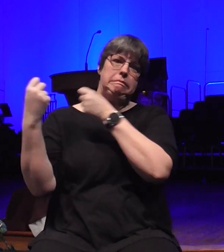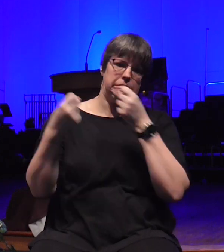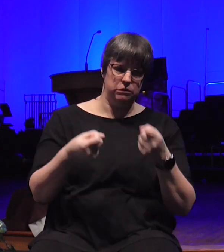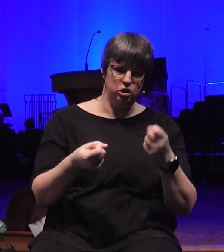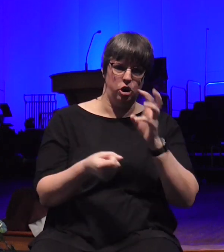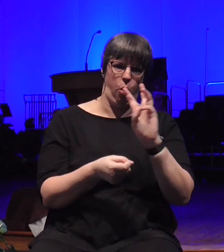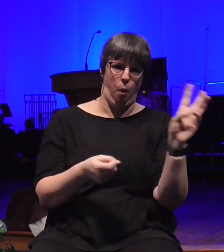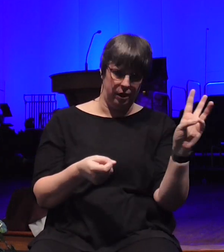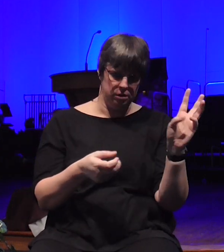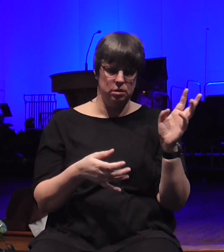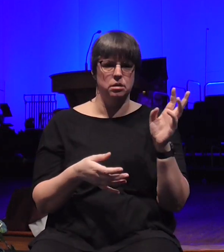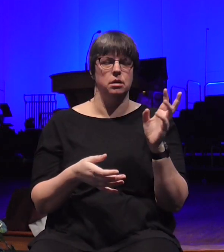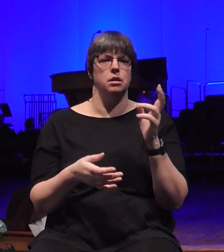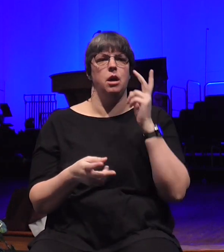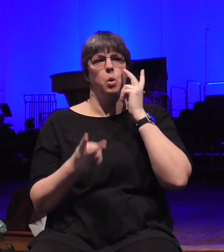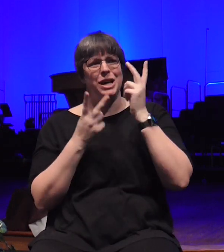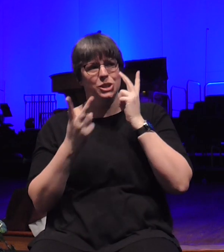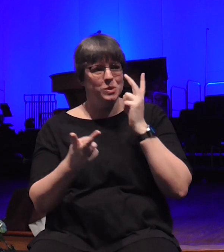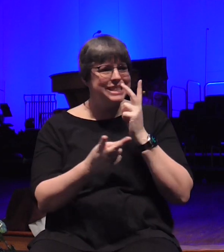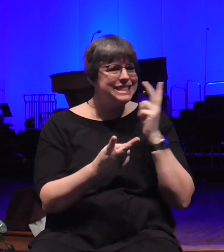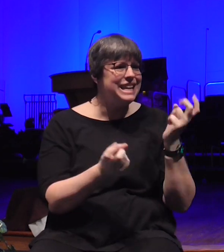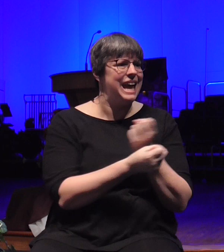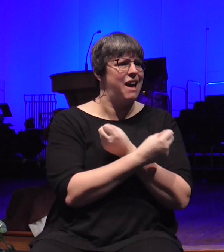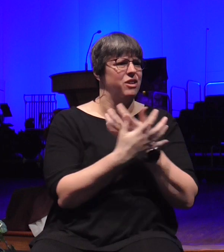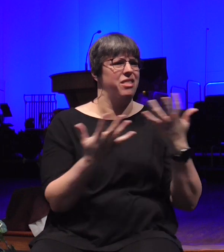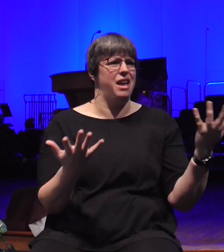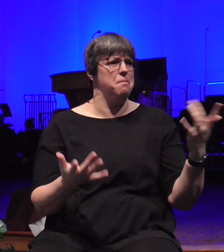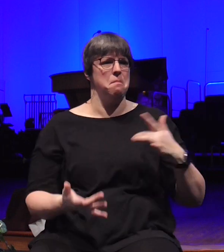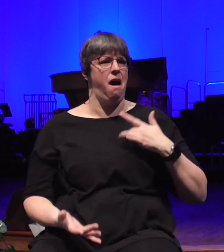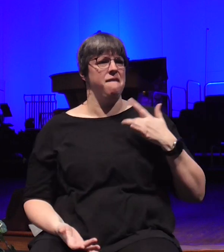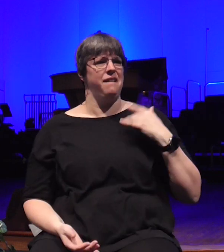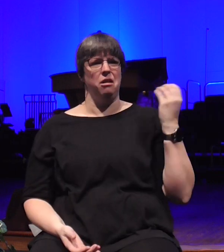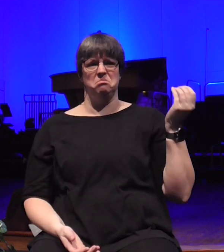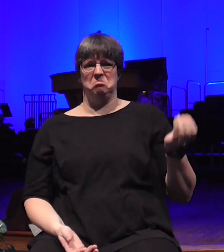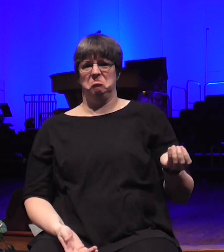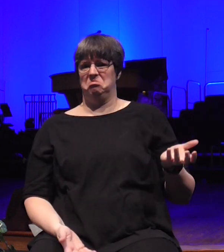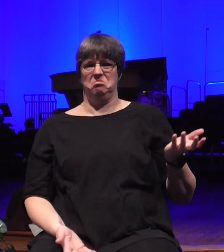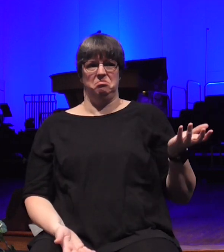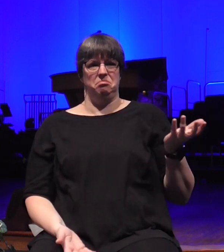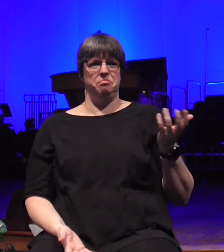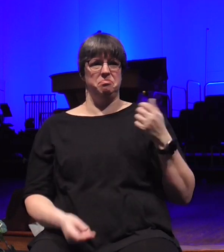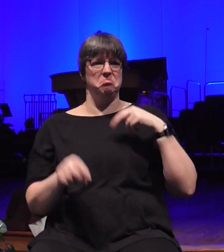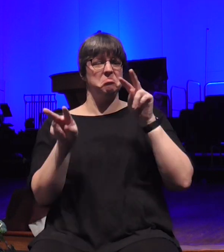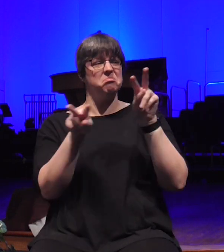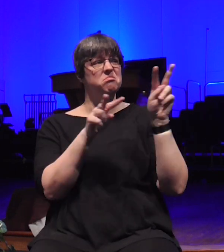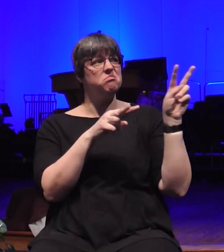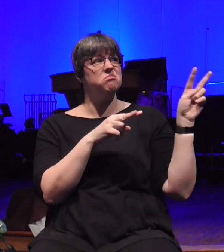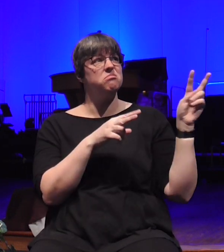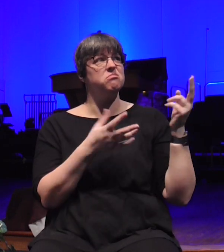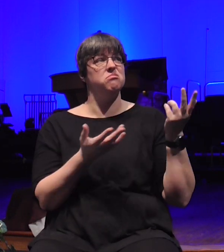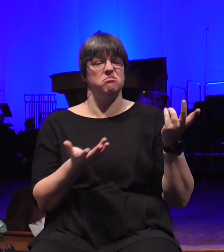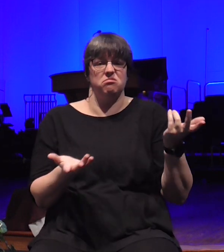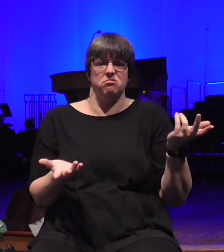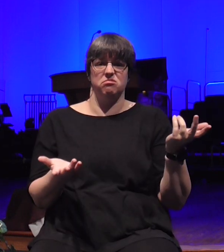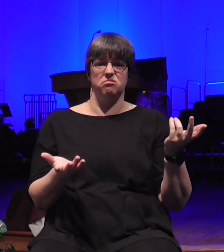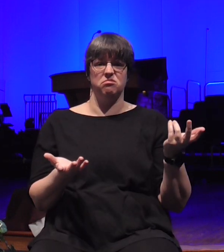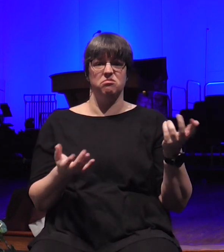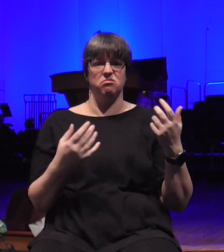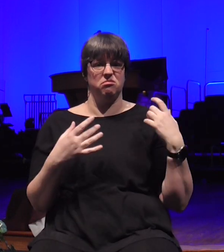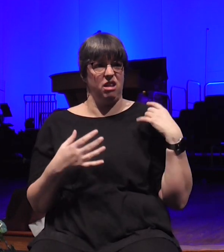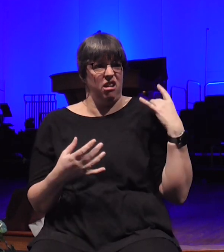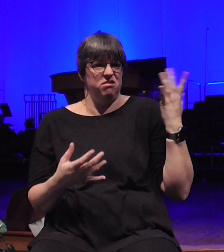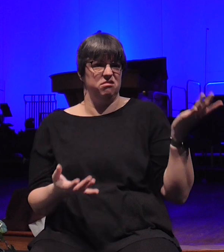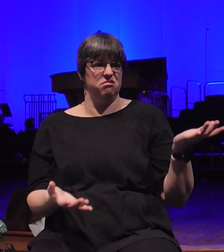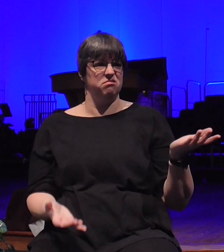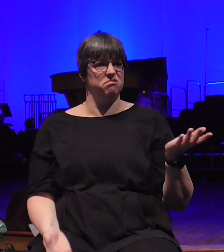some of the sights. But he was unmoved by any of it. He just wasn't available to it. He scoffed